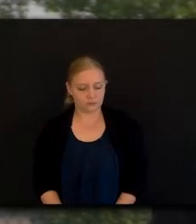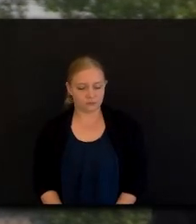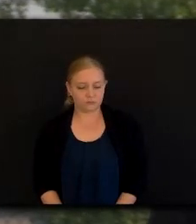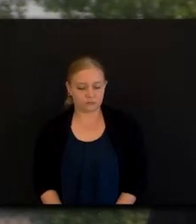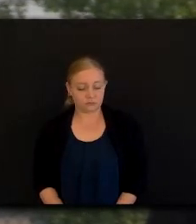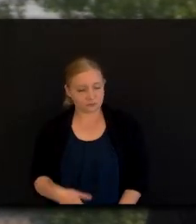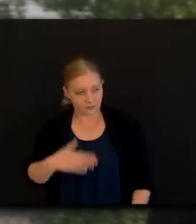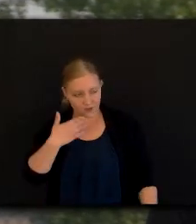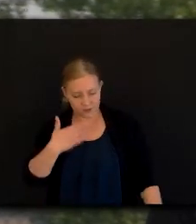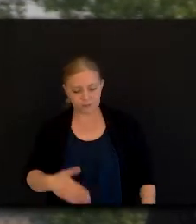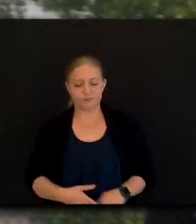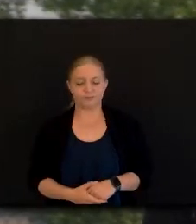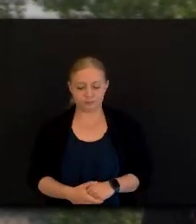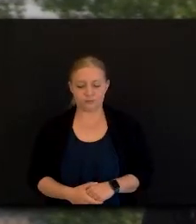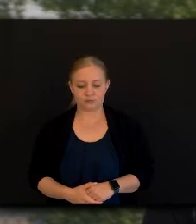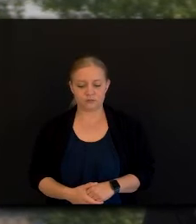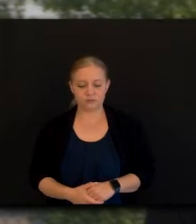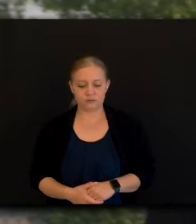Thank you.